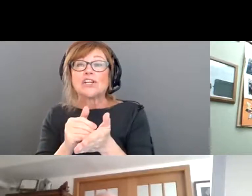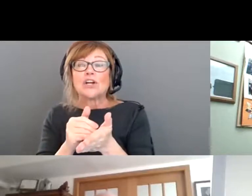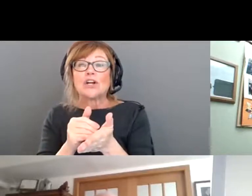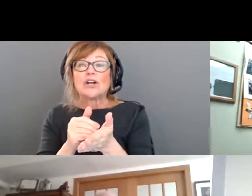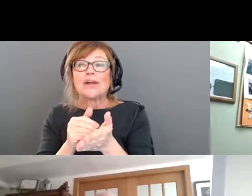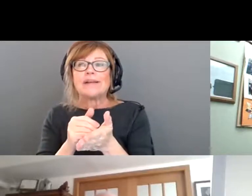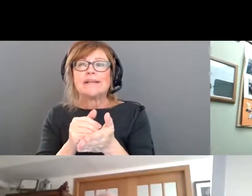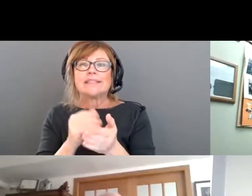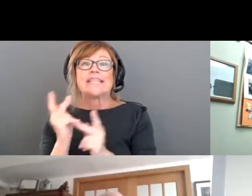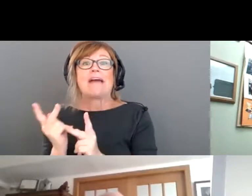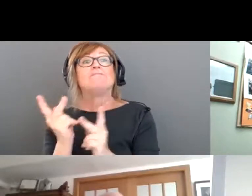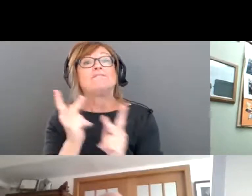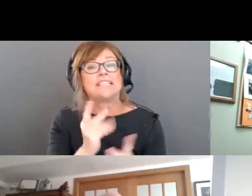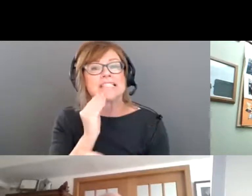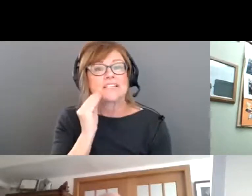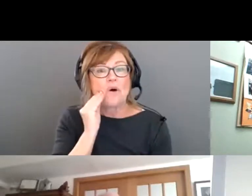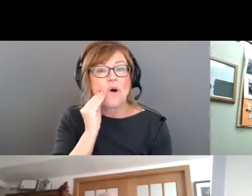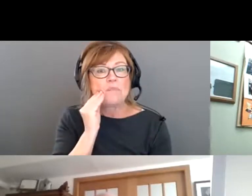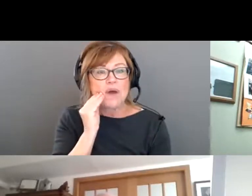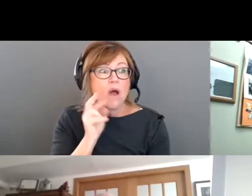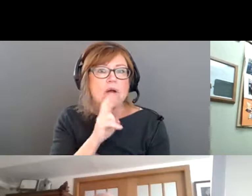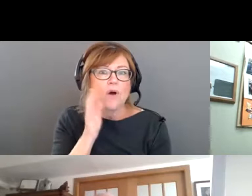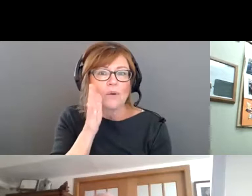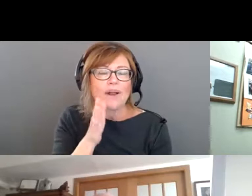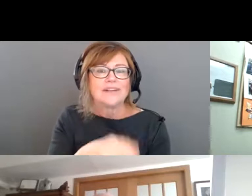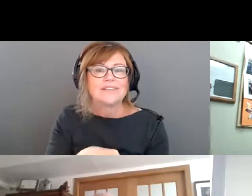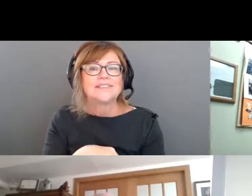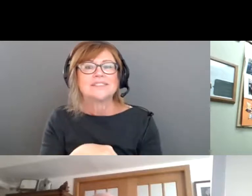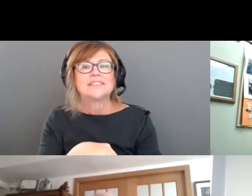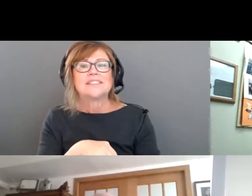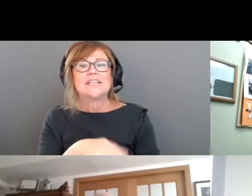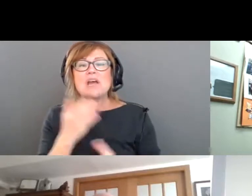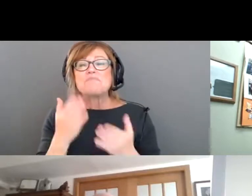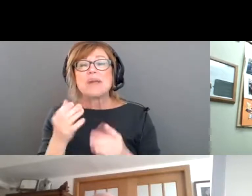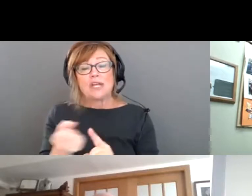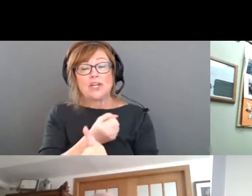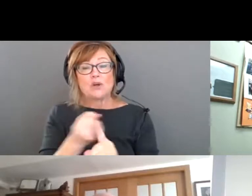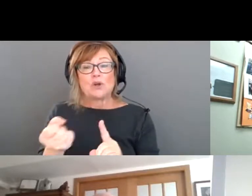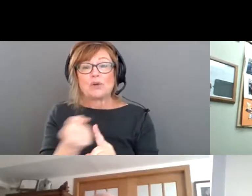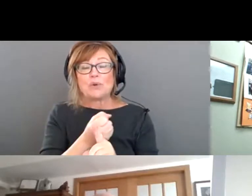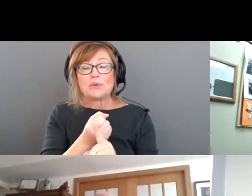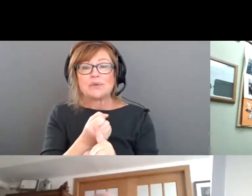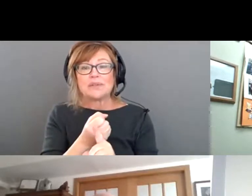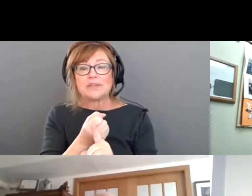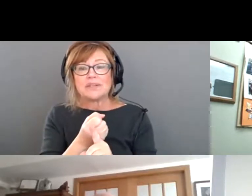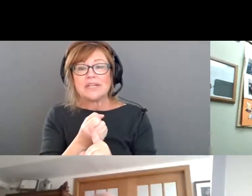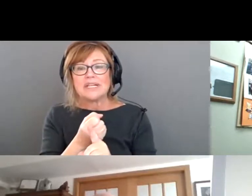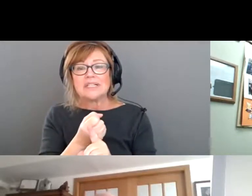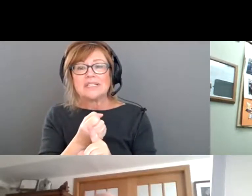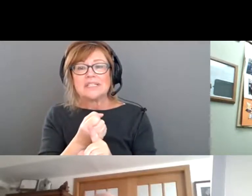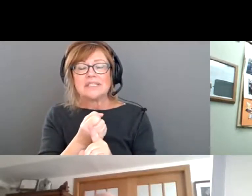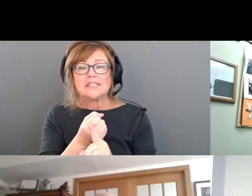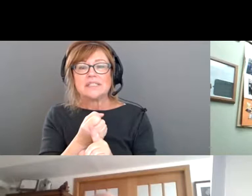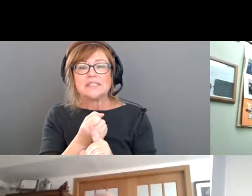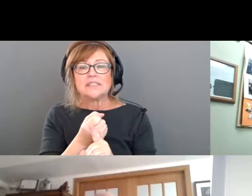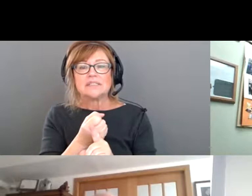someone in the community. Maybe the elder abuse network receives